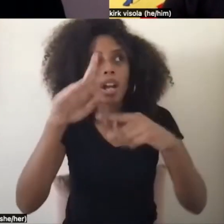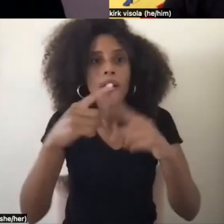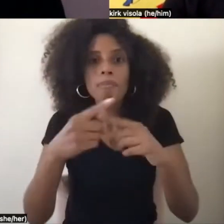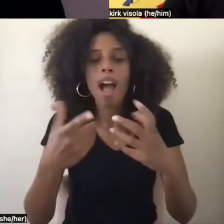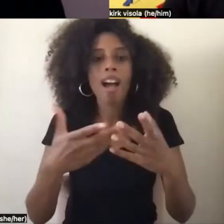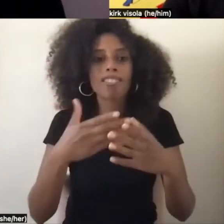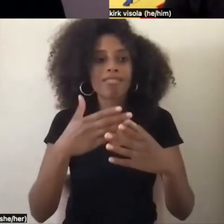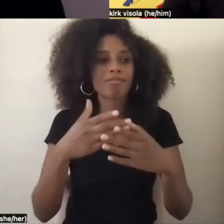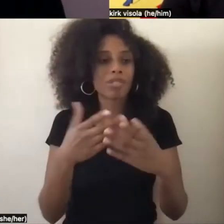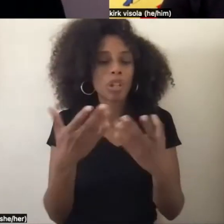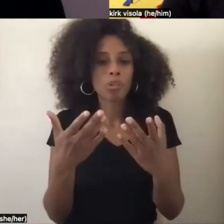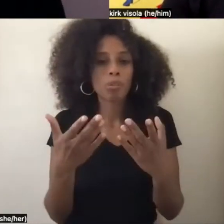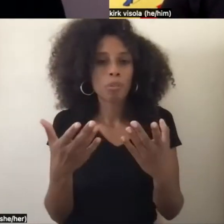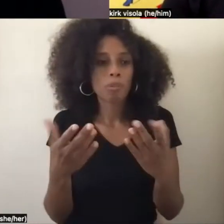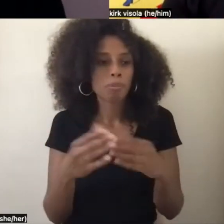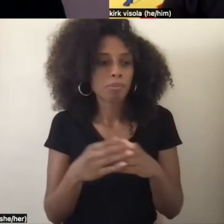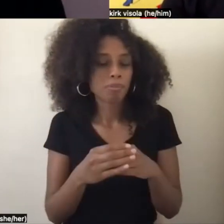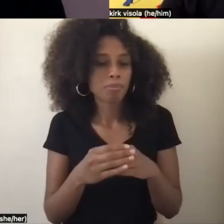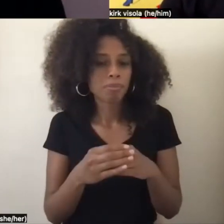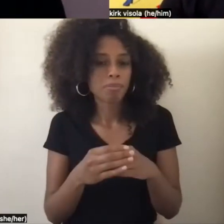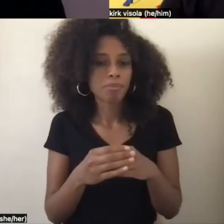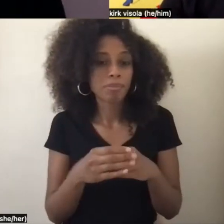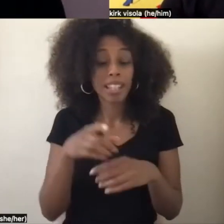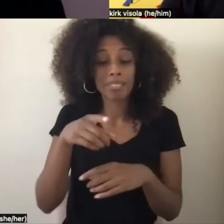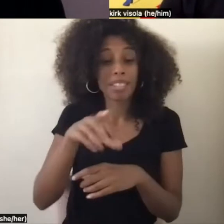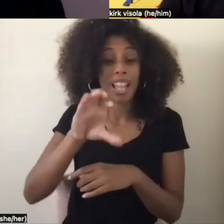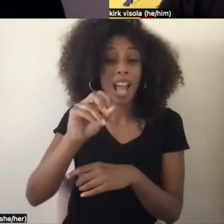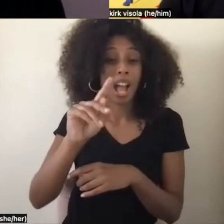do as designers and everything else,